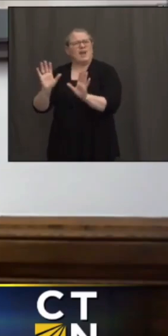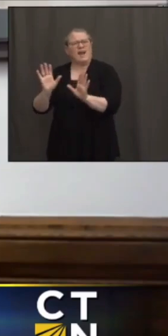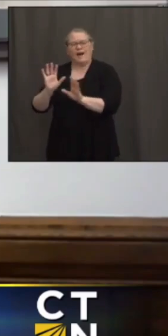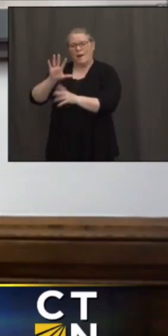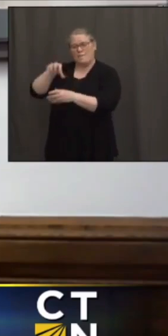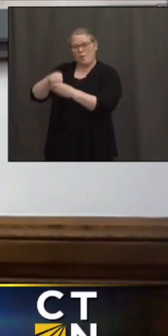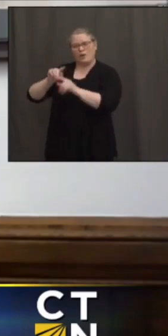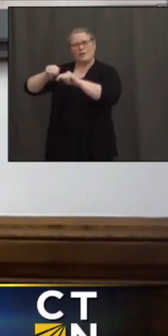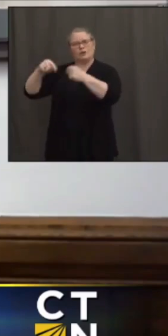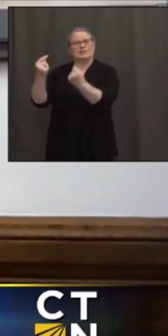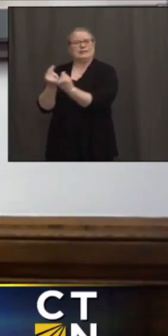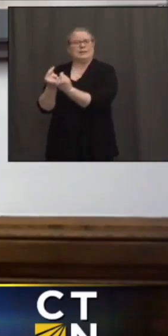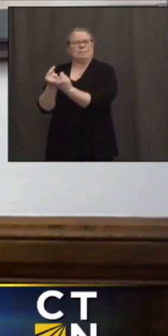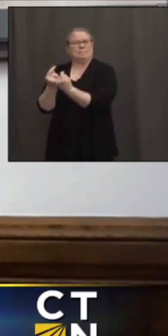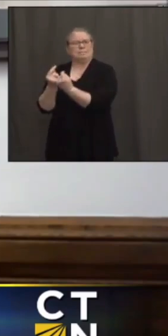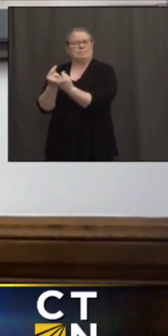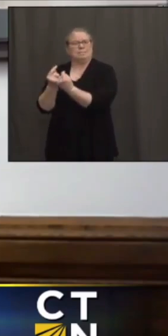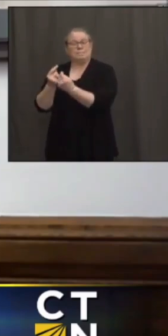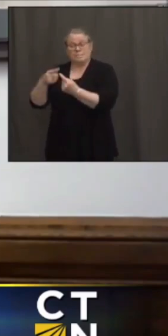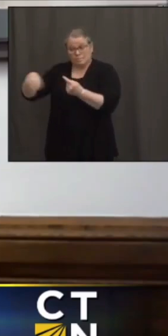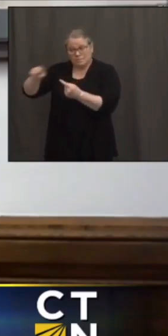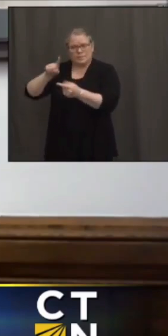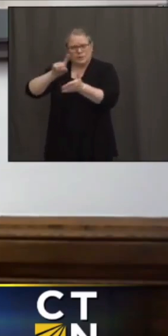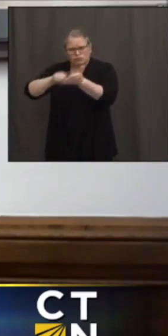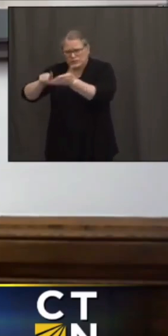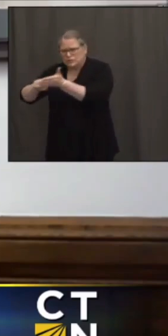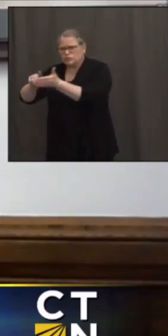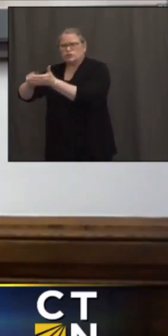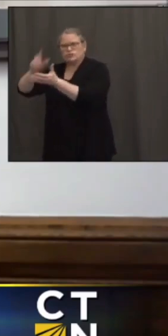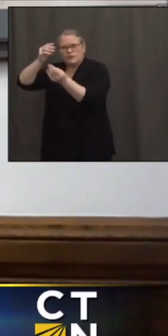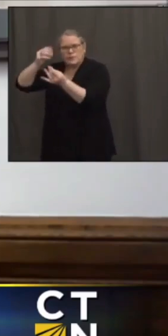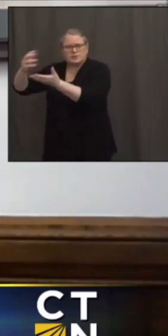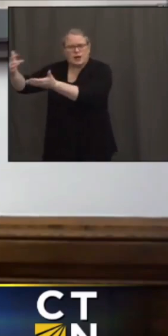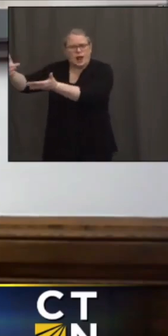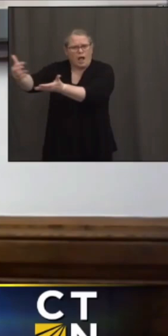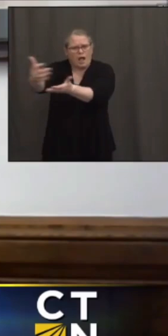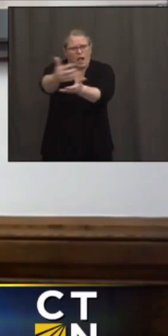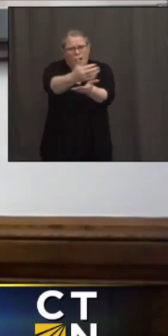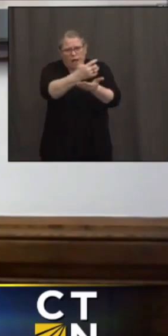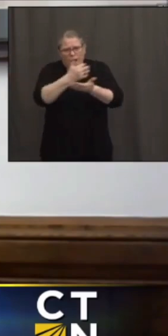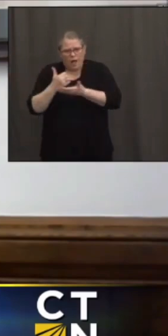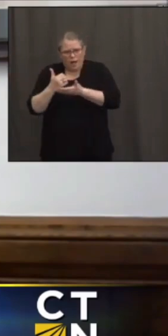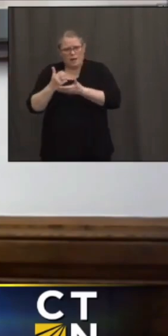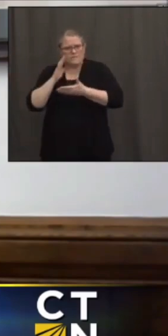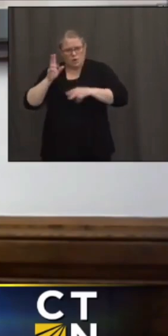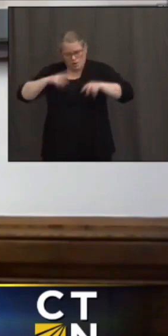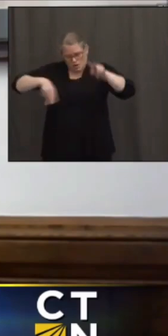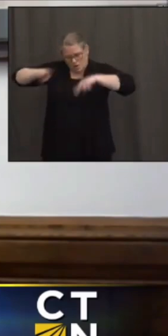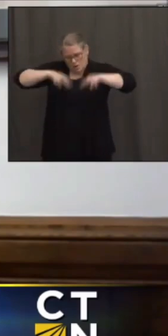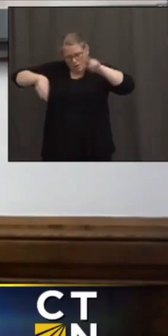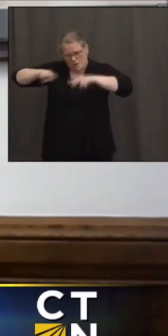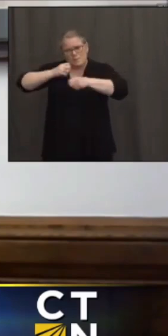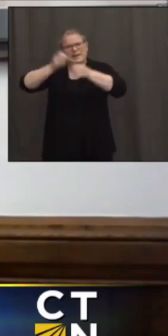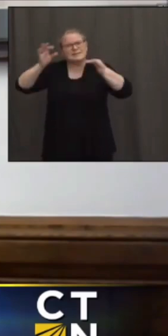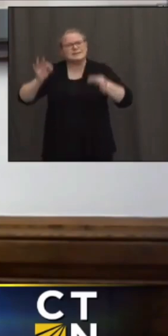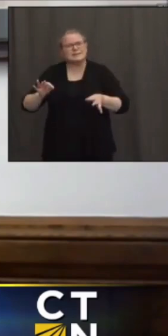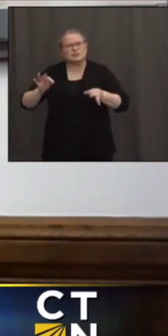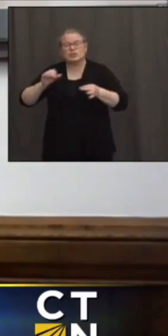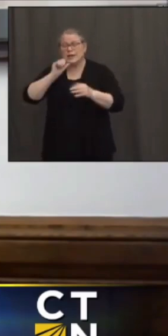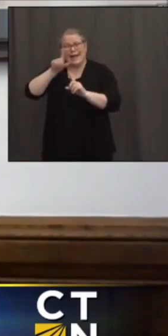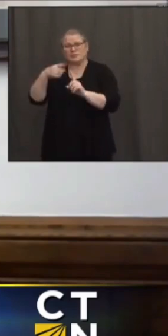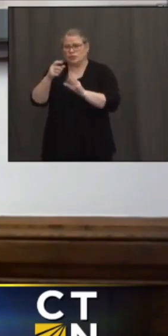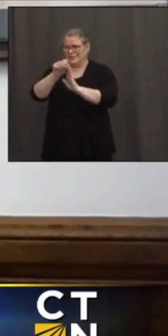that we have working on these matters and really inquiring with individuals outside of the